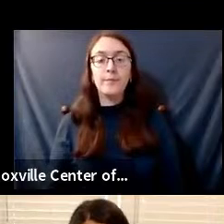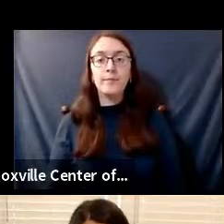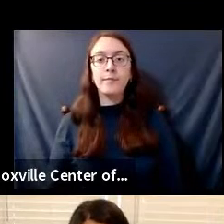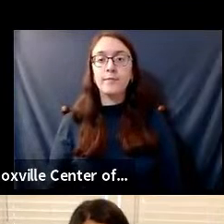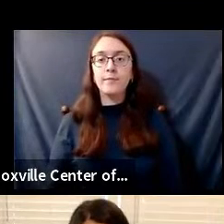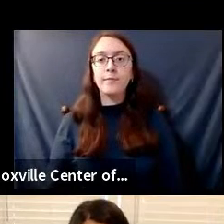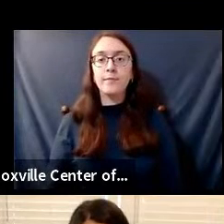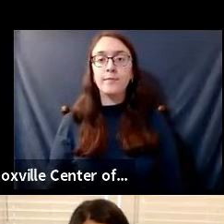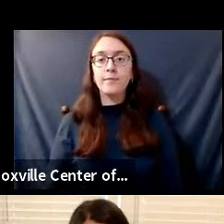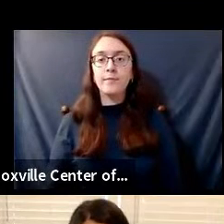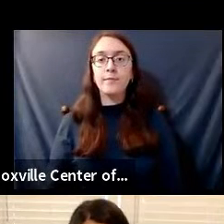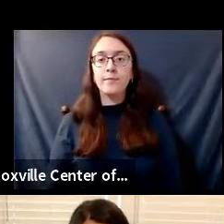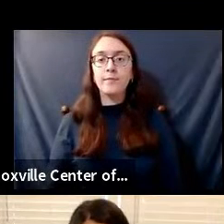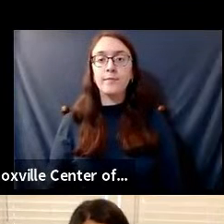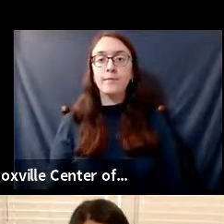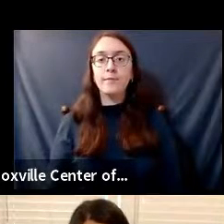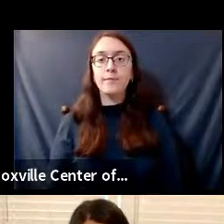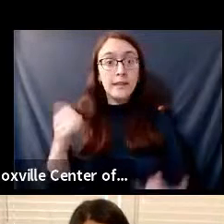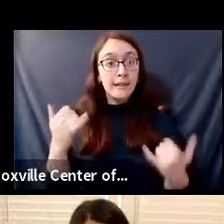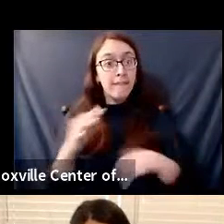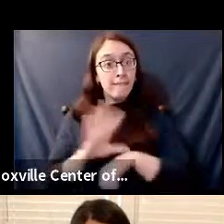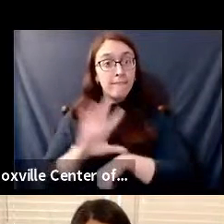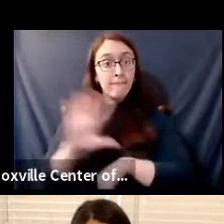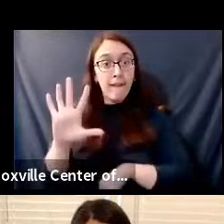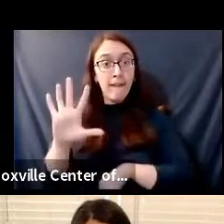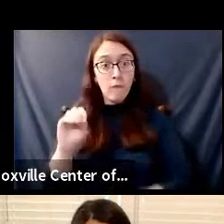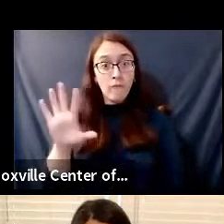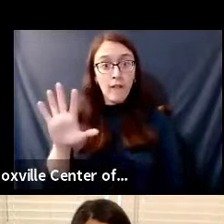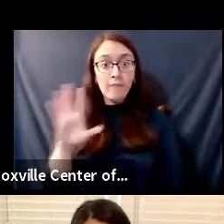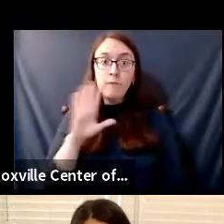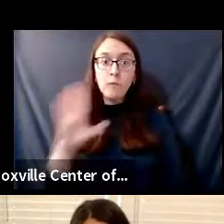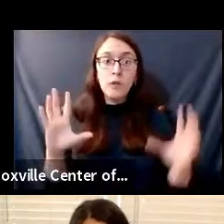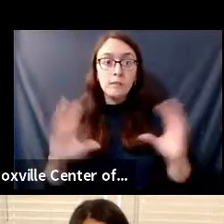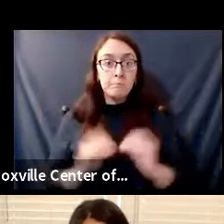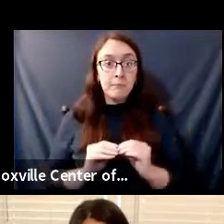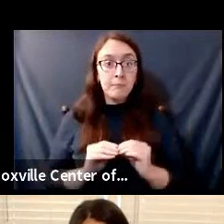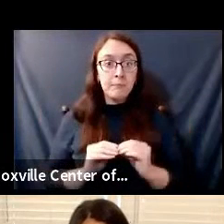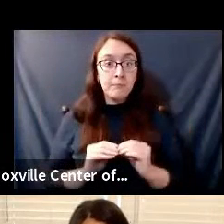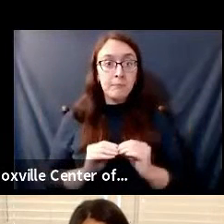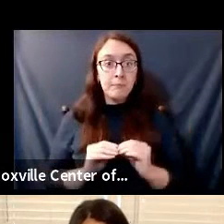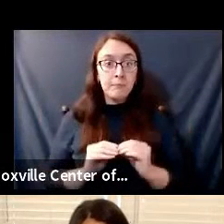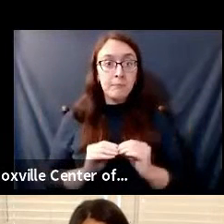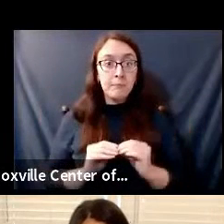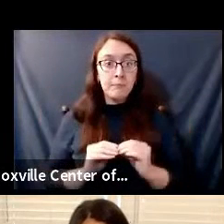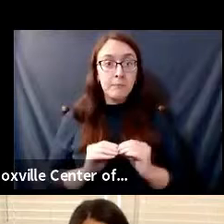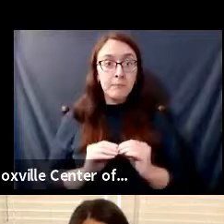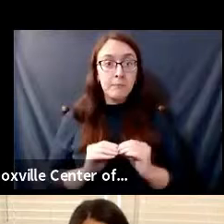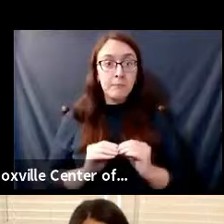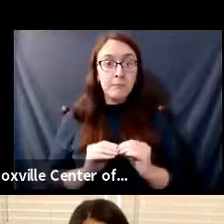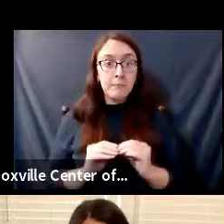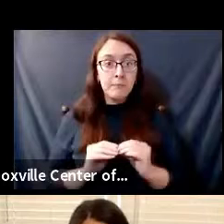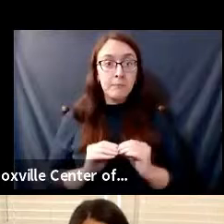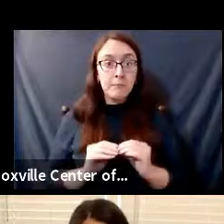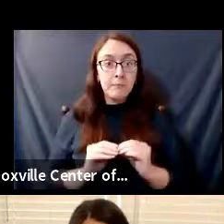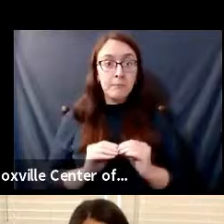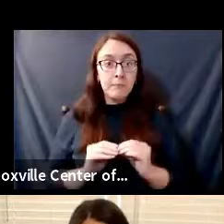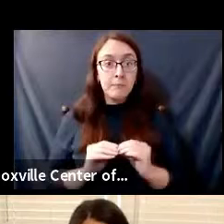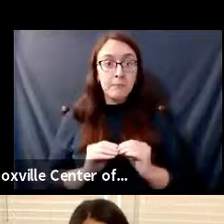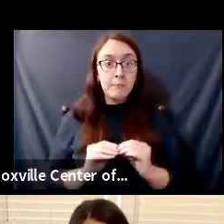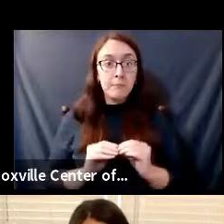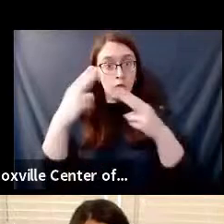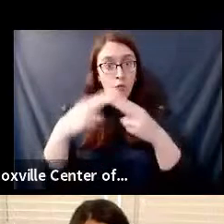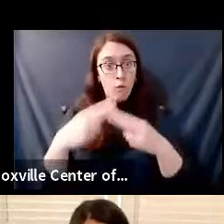All right, seeing that it's 5:05, we will call the meeting to order. Narda, if you'd like to go ahead and start us off with a roll